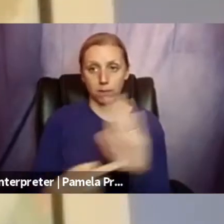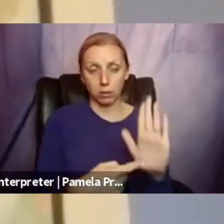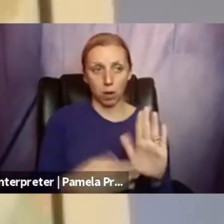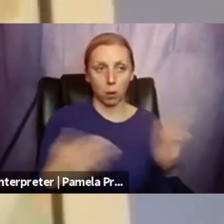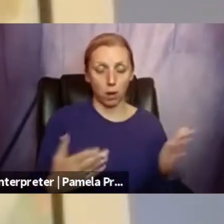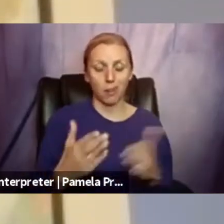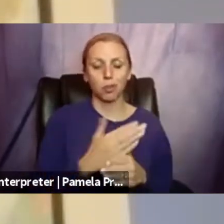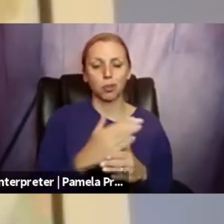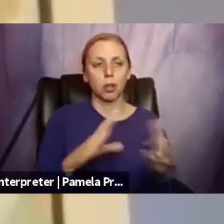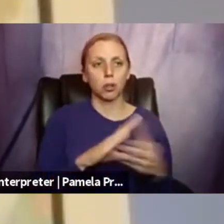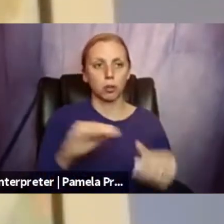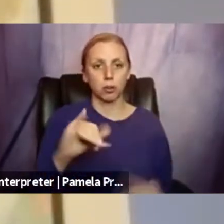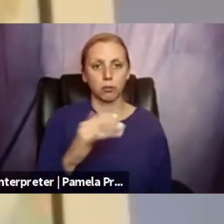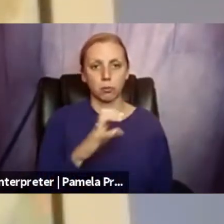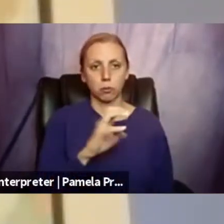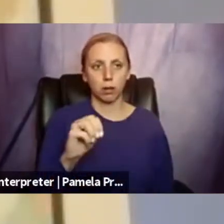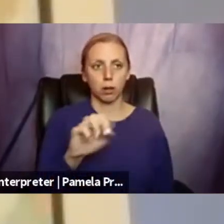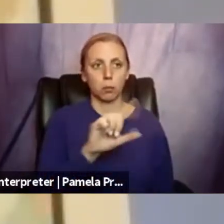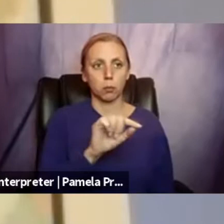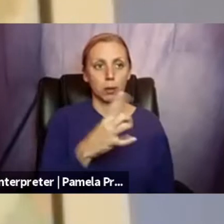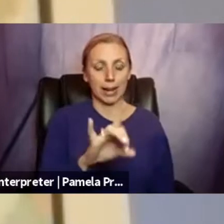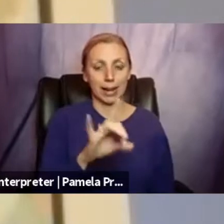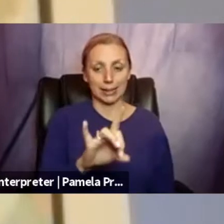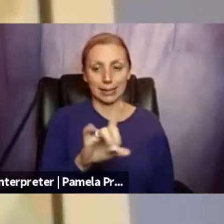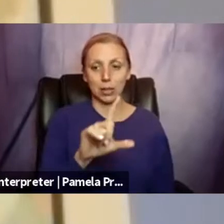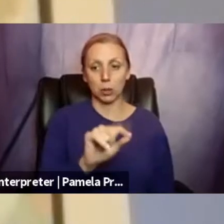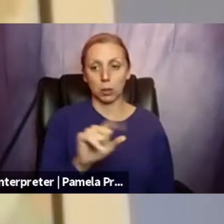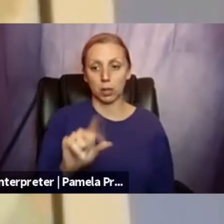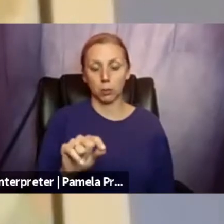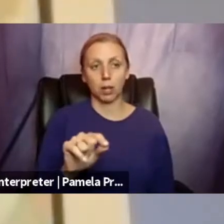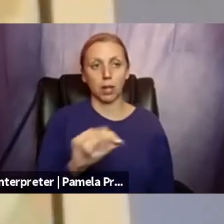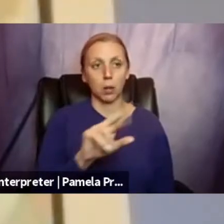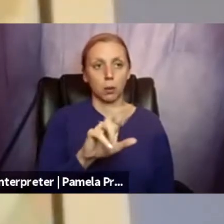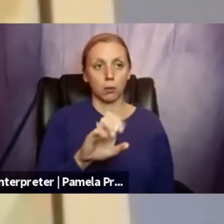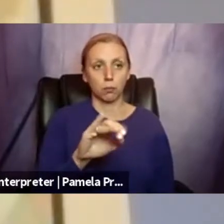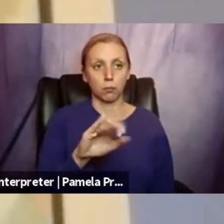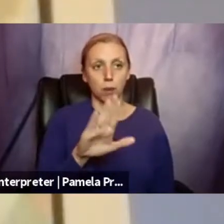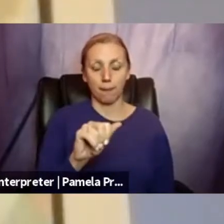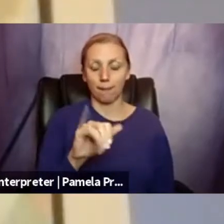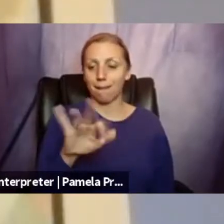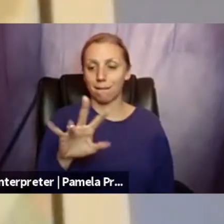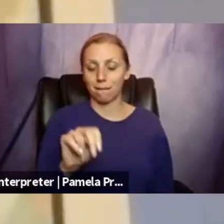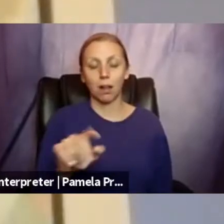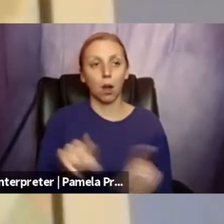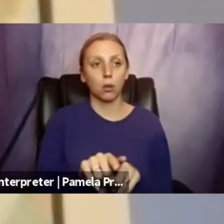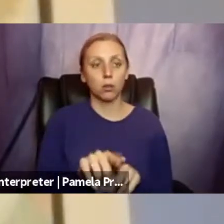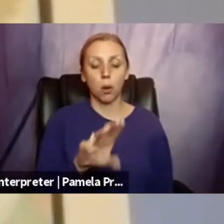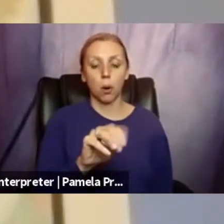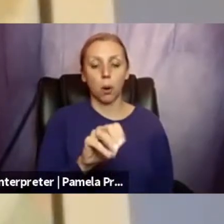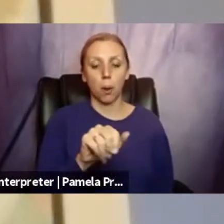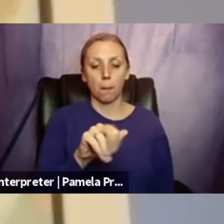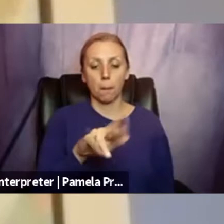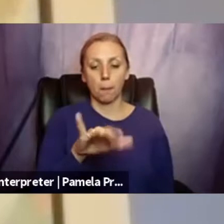from JCOM 2018 to 2020 alumna Rebecca Finn, as well as Mario I. Espinoza, who